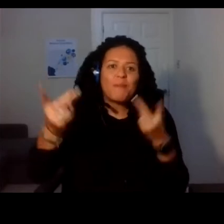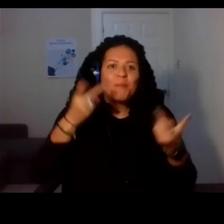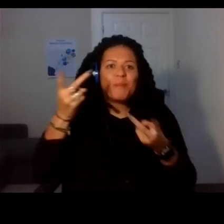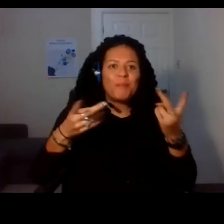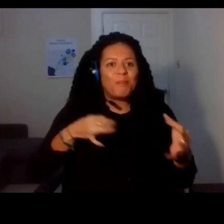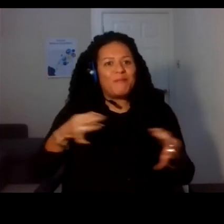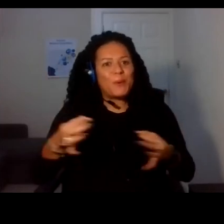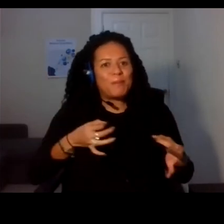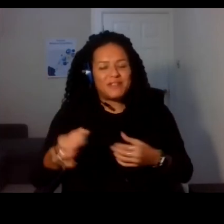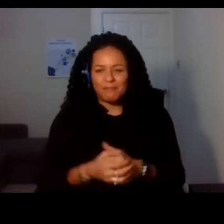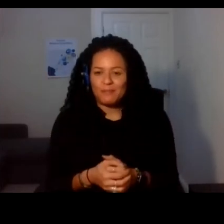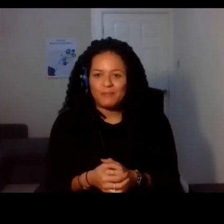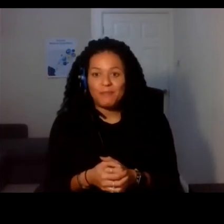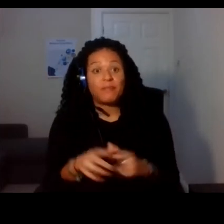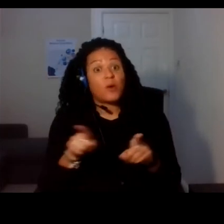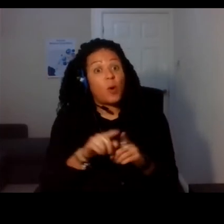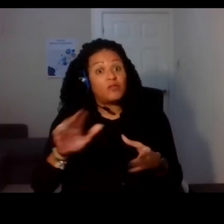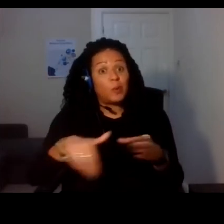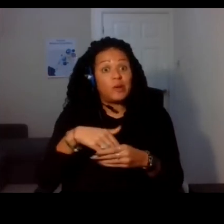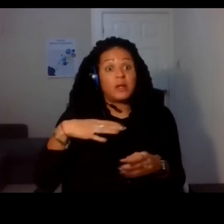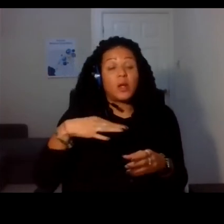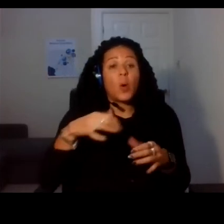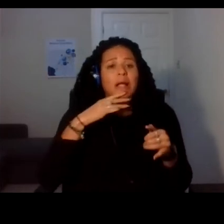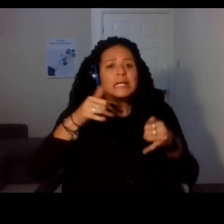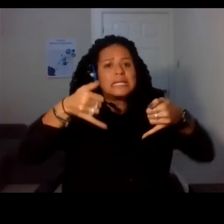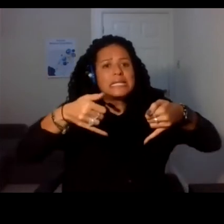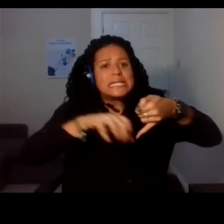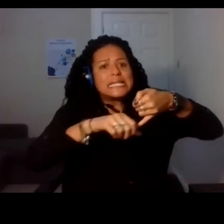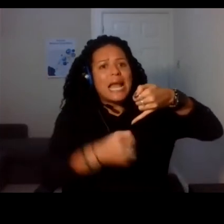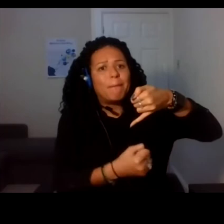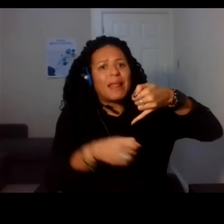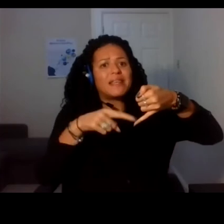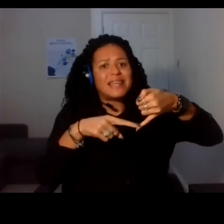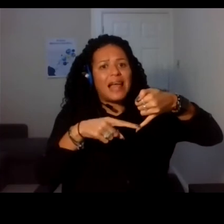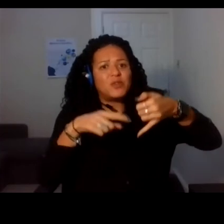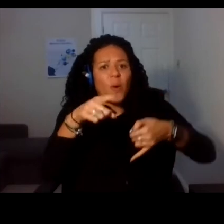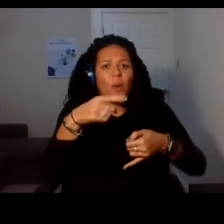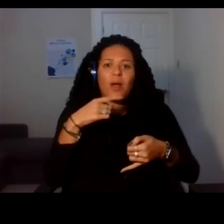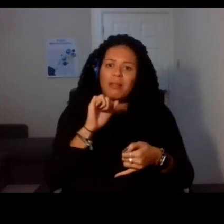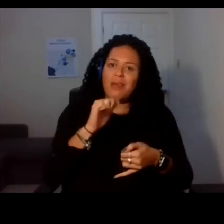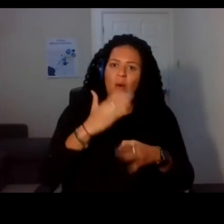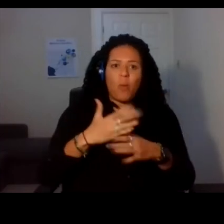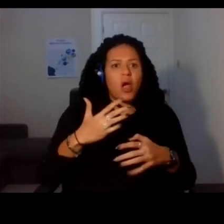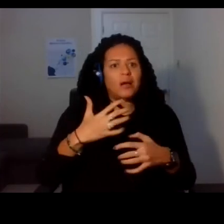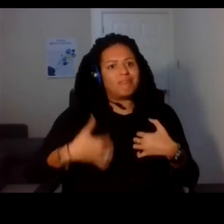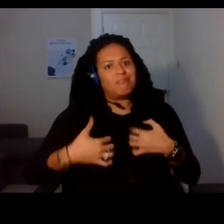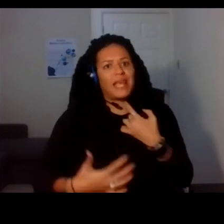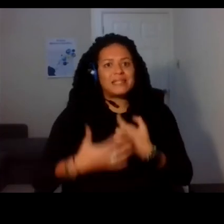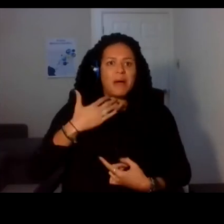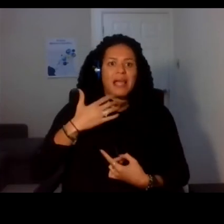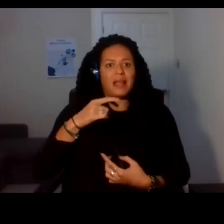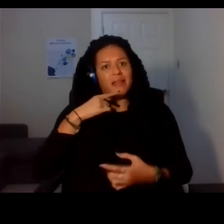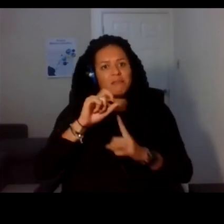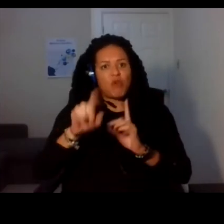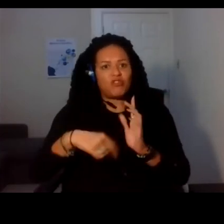be joined by representatives of Snapping the Stiletto, whose work inspired some of this project. And